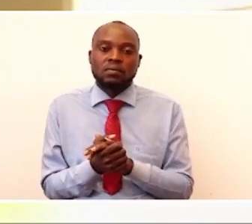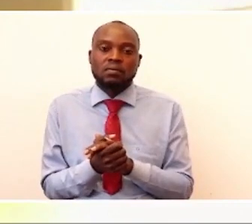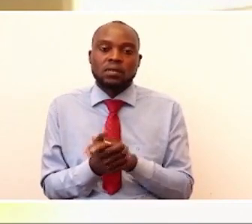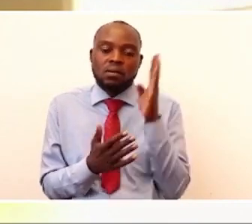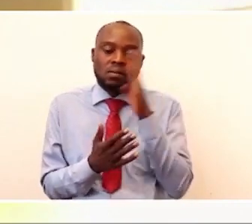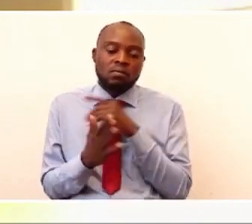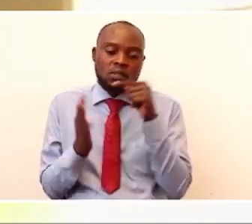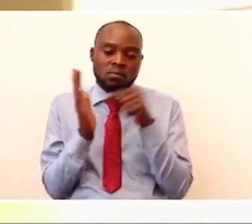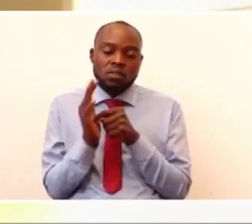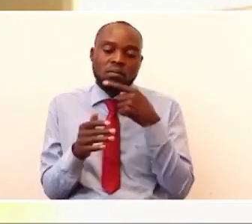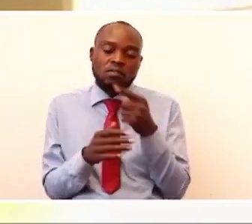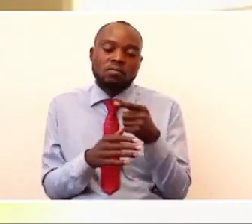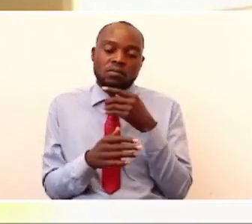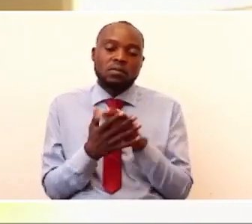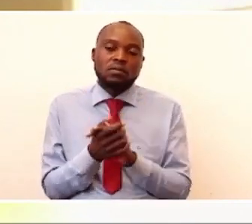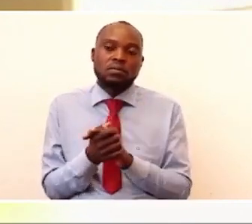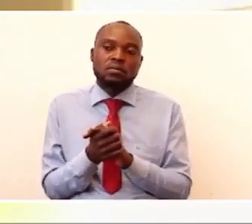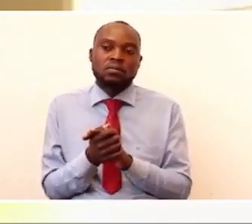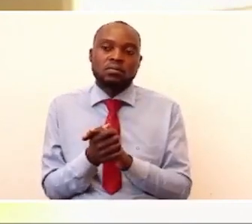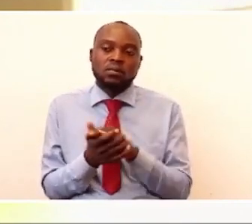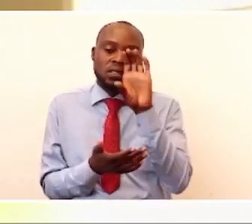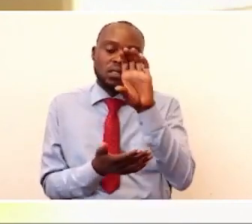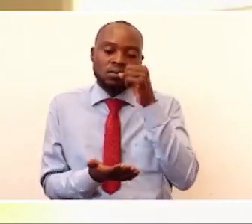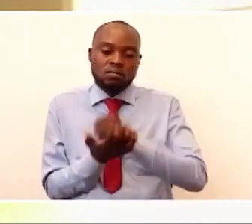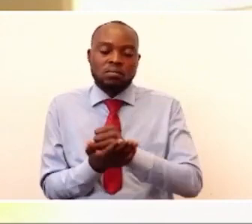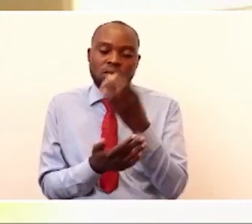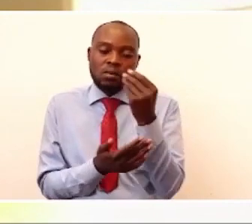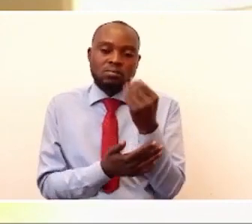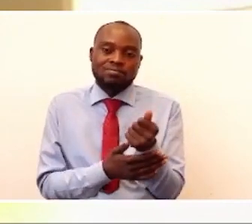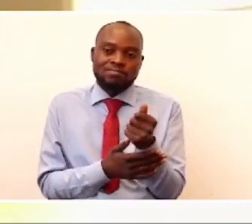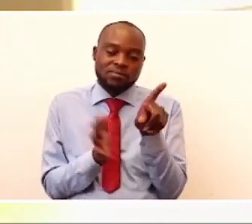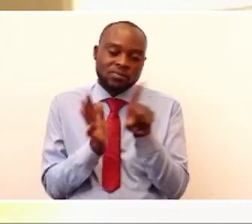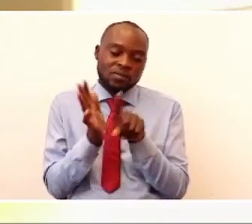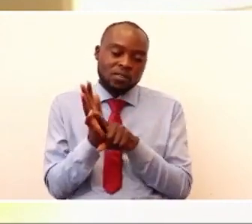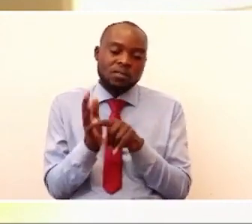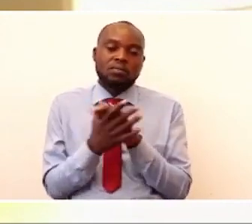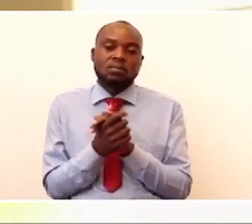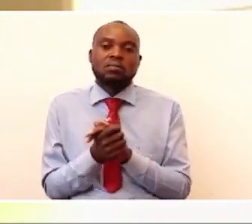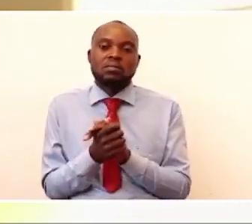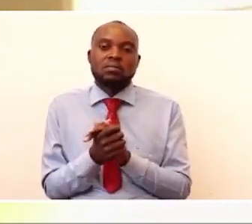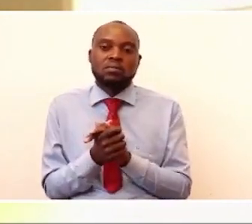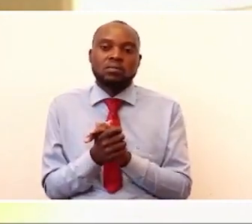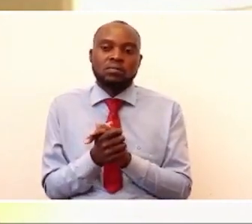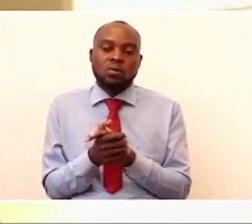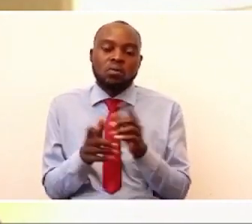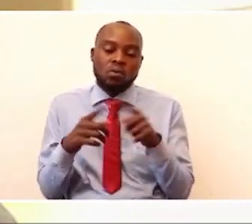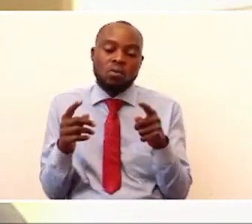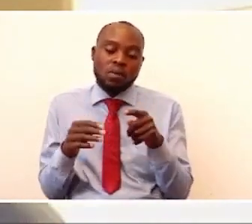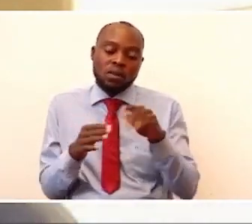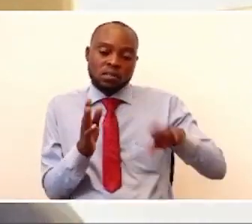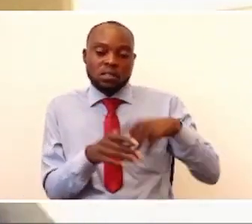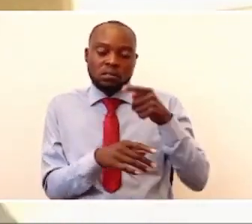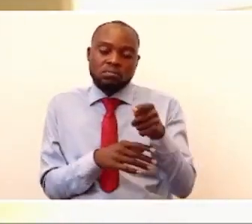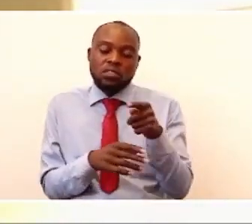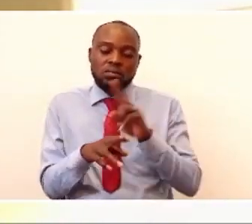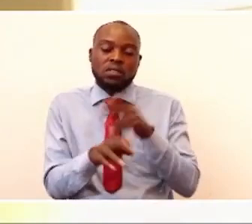point I'd like to make is maybe on central bank digital currency regulations that are essential, but I can leave that for later to leave